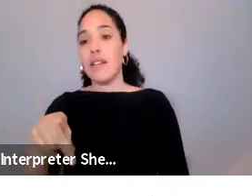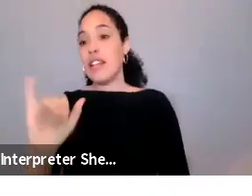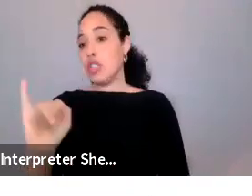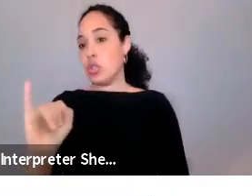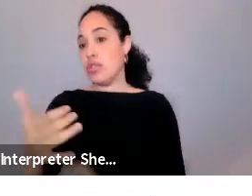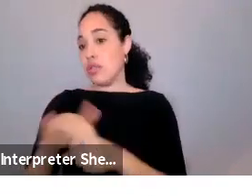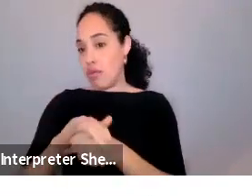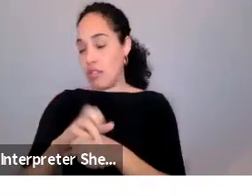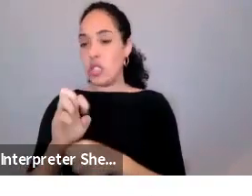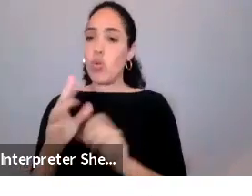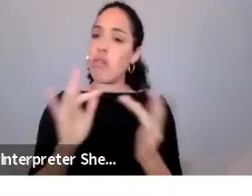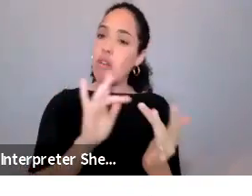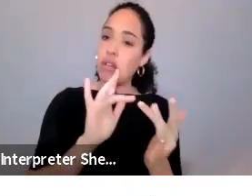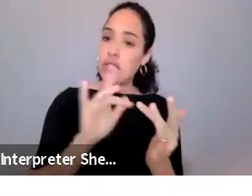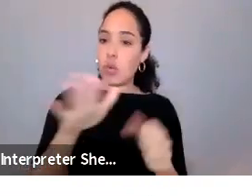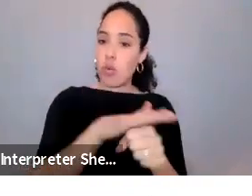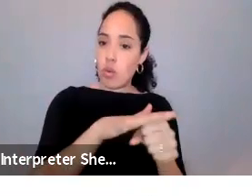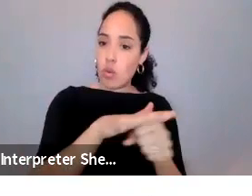or agent.